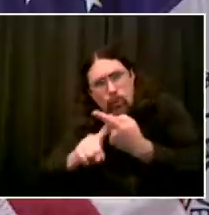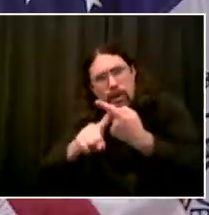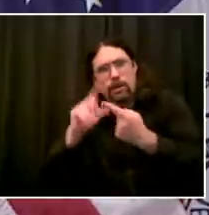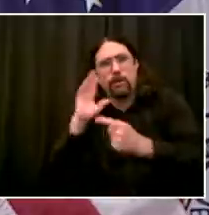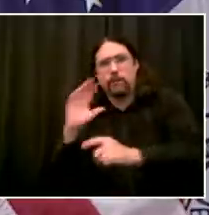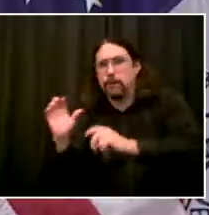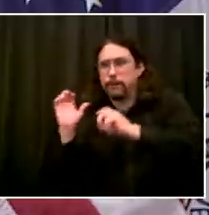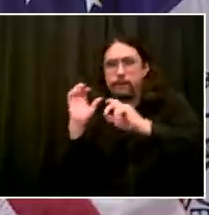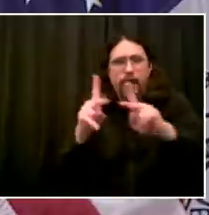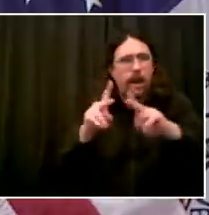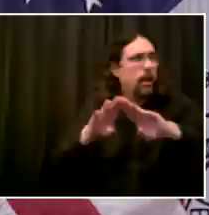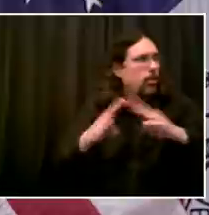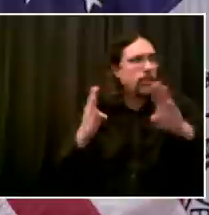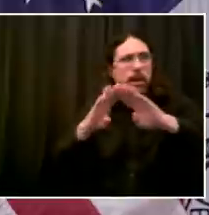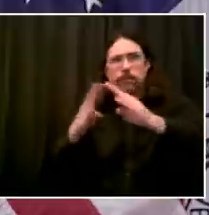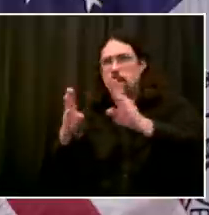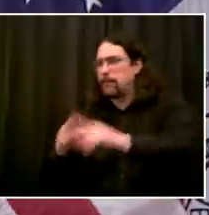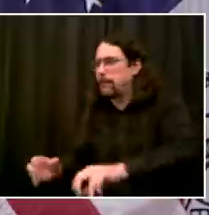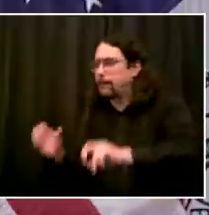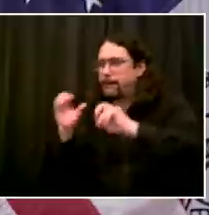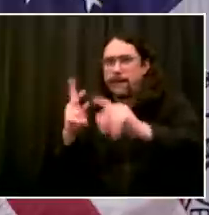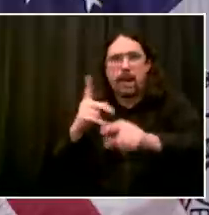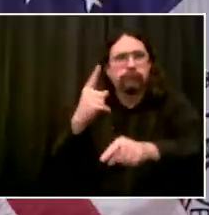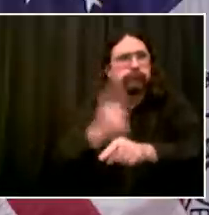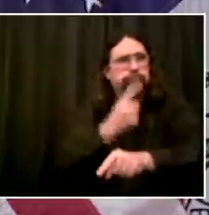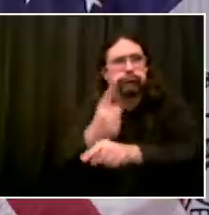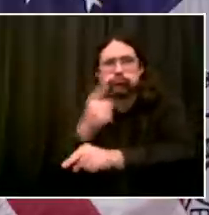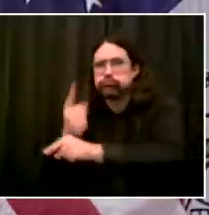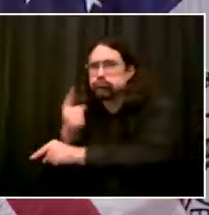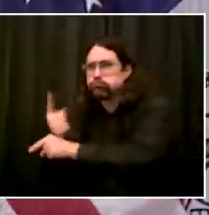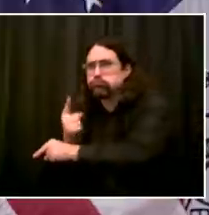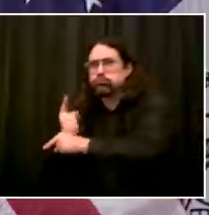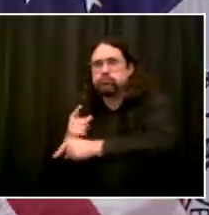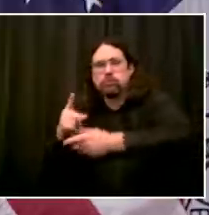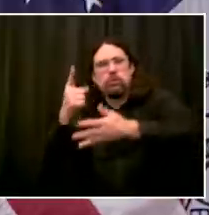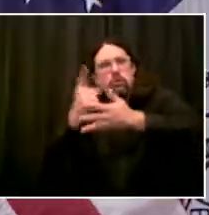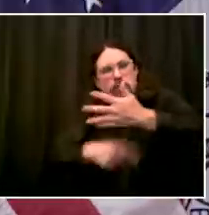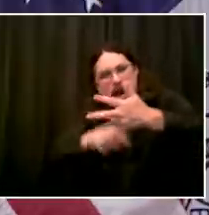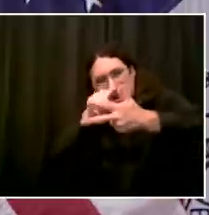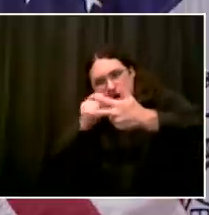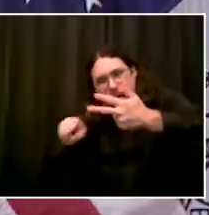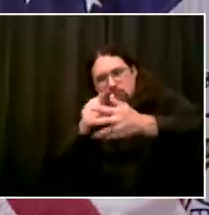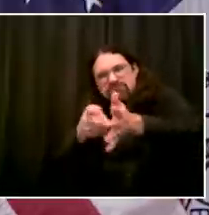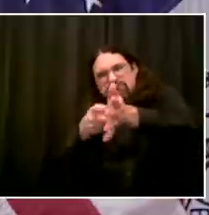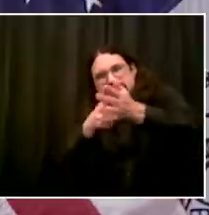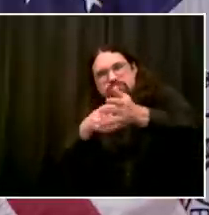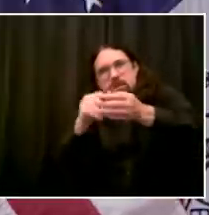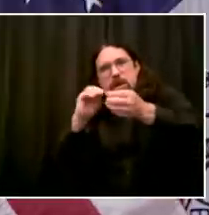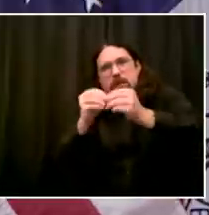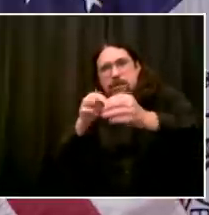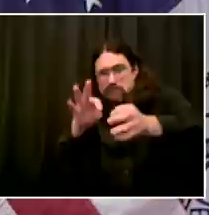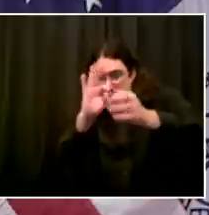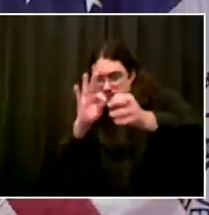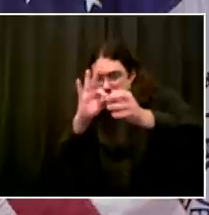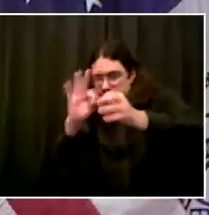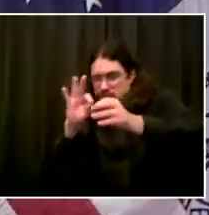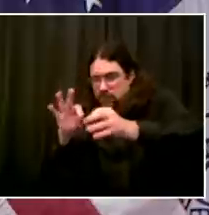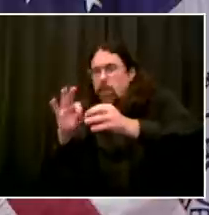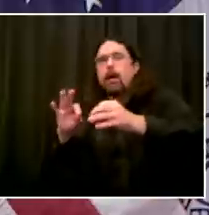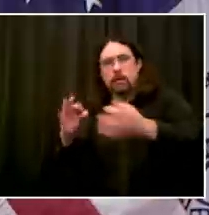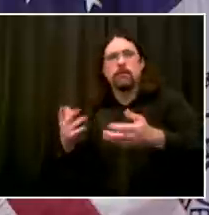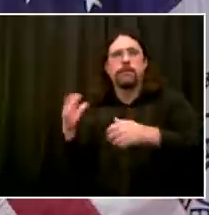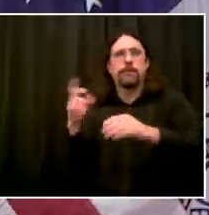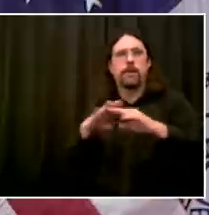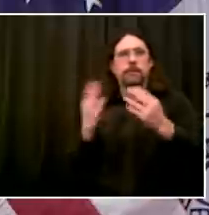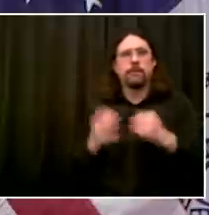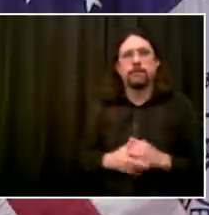maintain some semblance of normalcy? Right, Henry, we got a lot to cover and a lot of people waiting to ask, and I